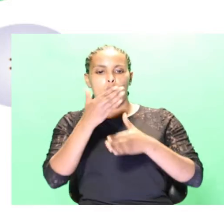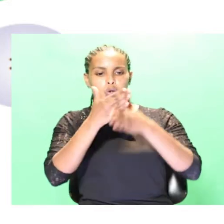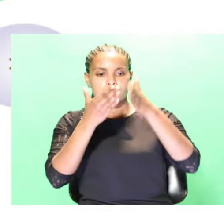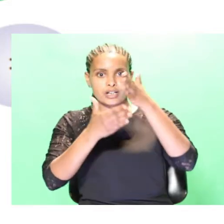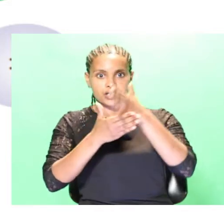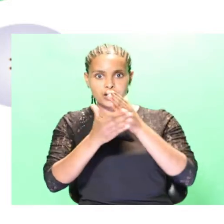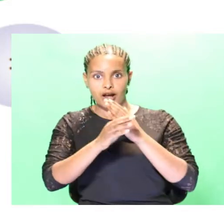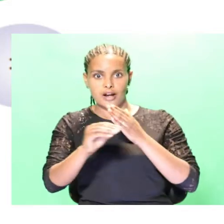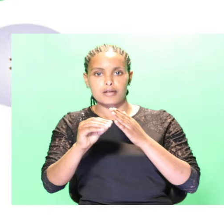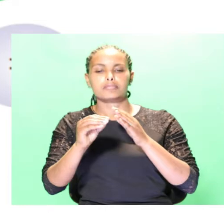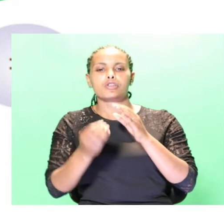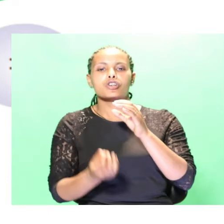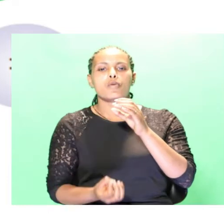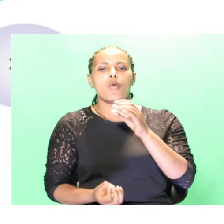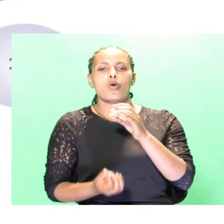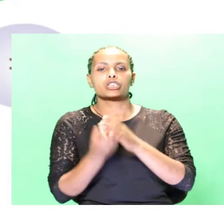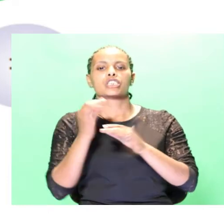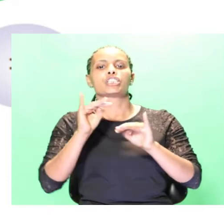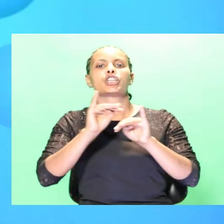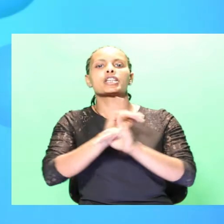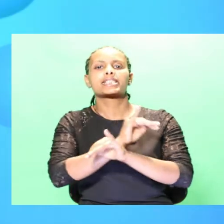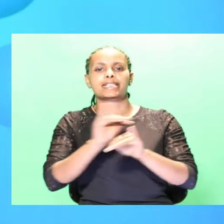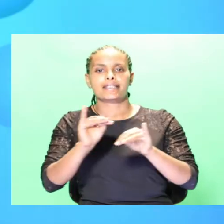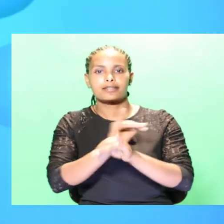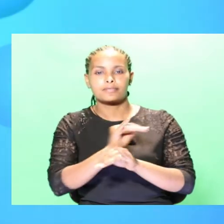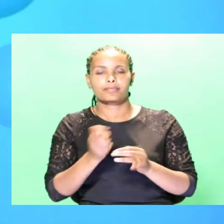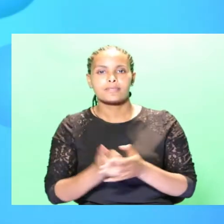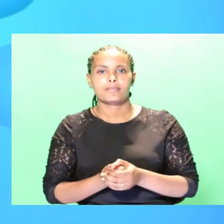construction and demolition industries.